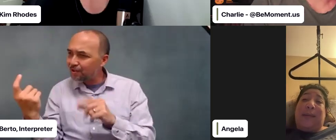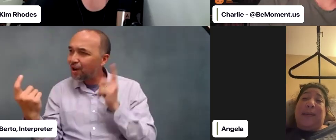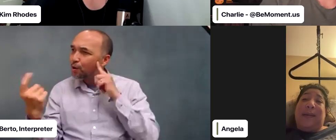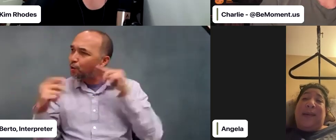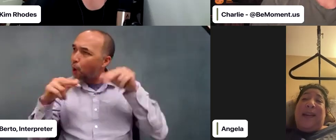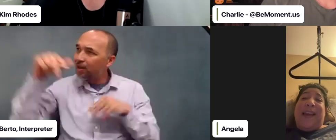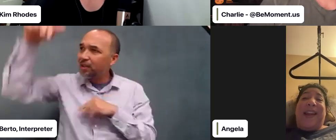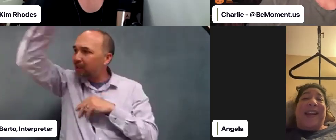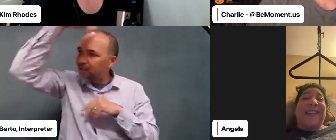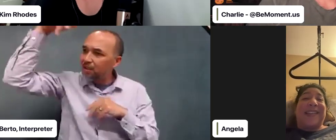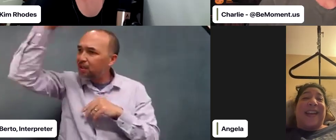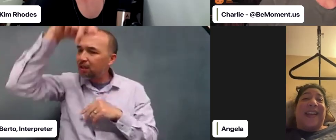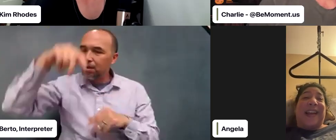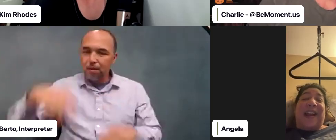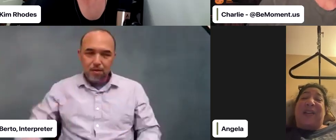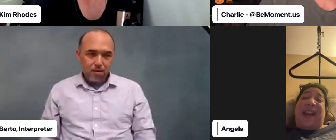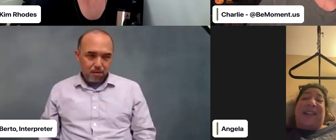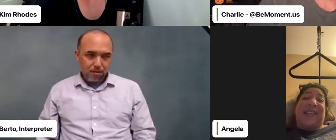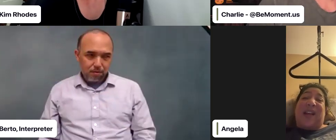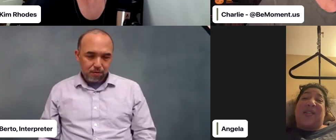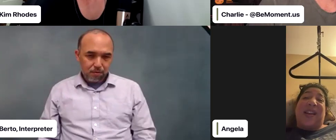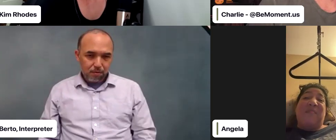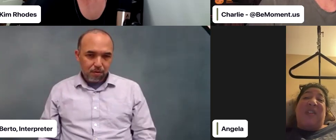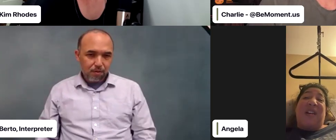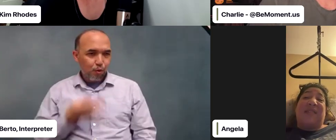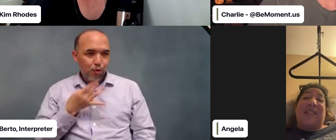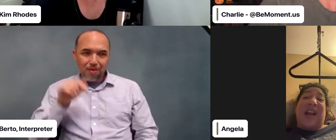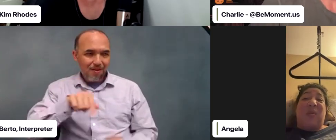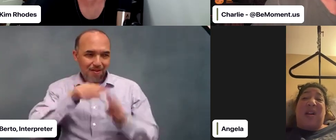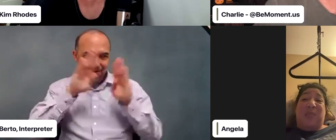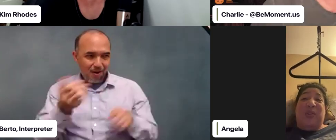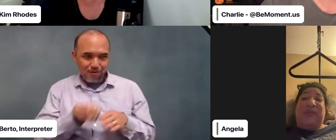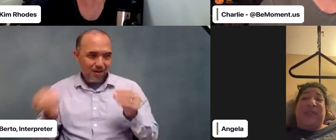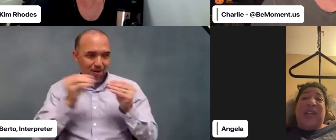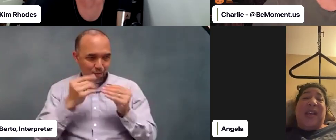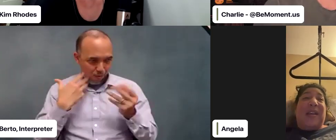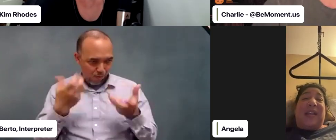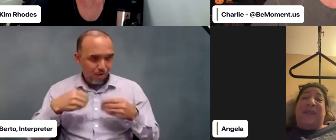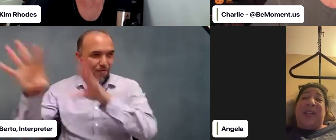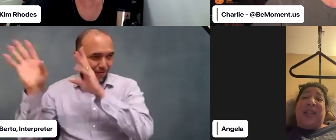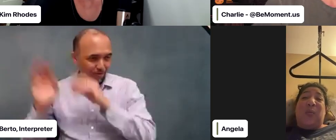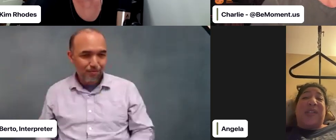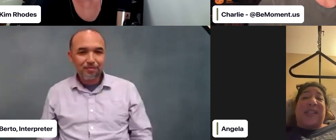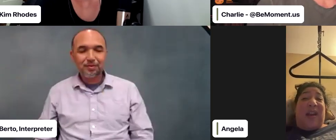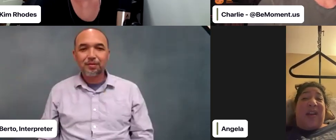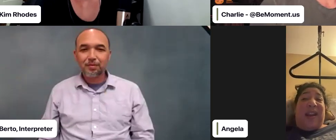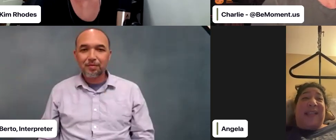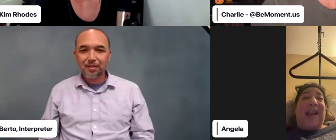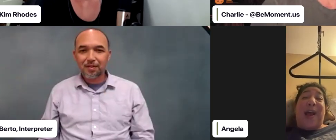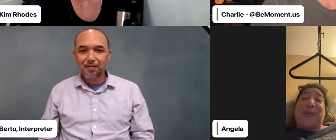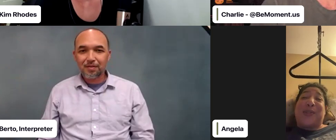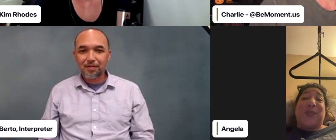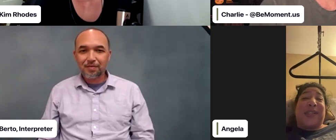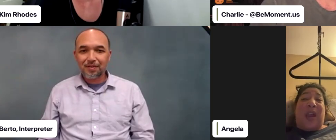walking." And I said, "I don't like this house anymore. I want to move." Cleveland was scary.